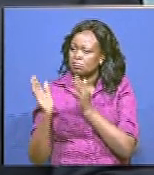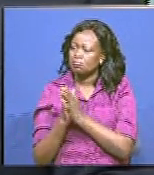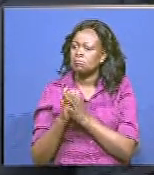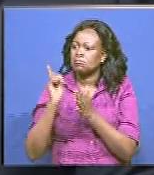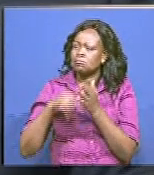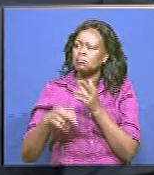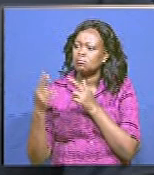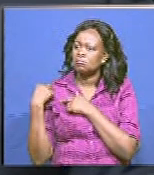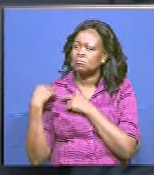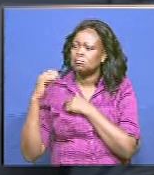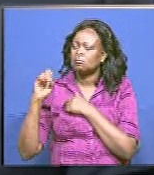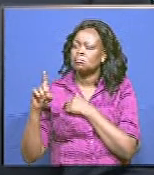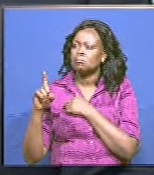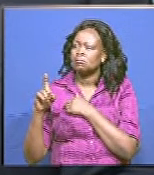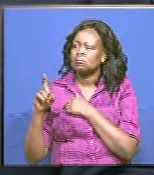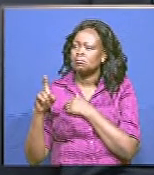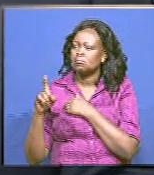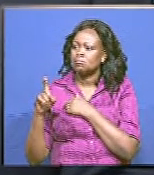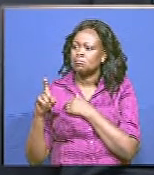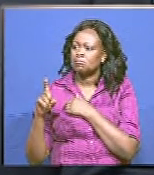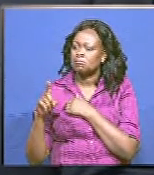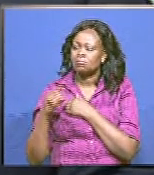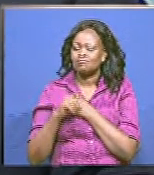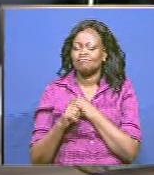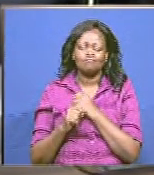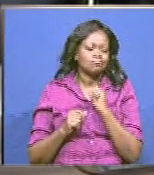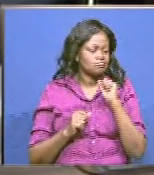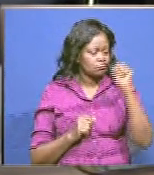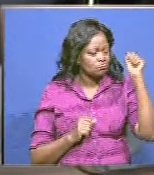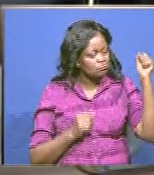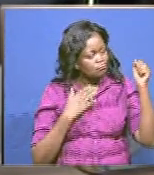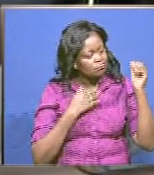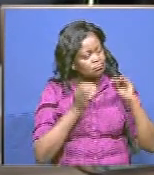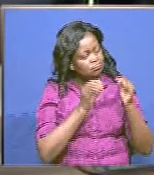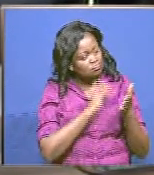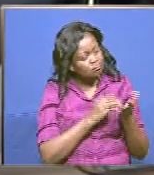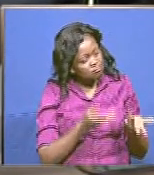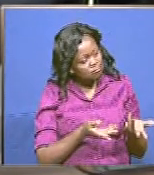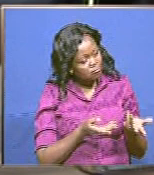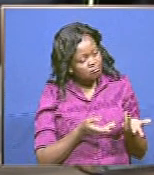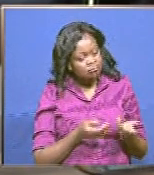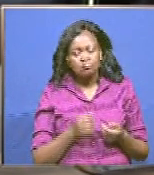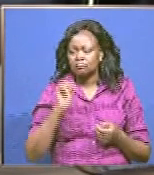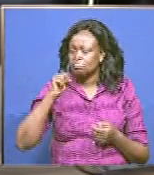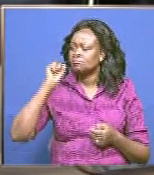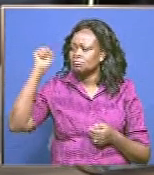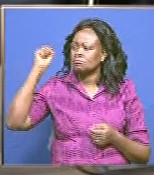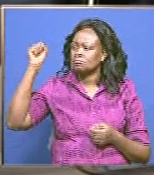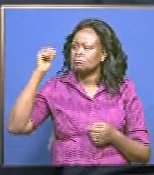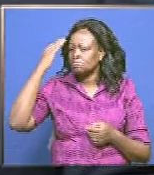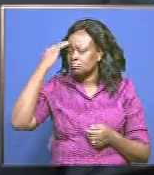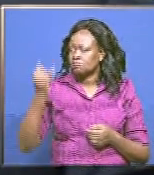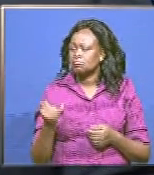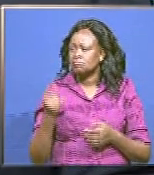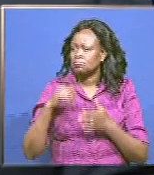role of executive. That is more because about politics to want to get re-elected. Yes, I think it's just about politics. Yes. Because what I do